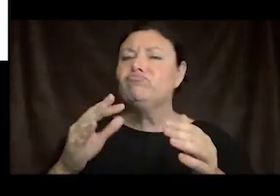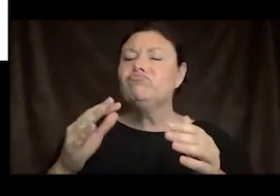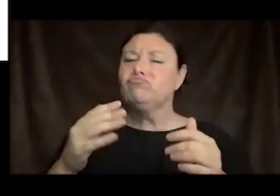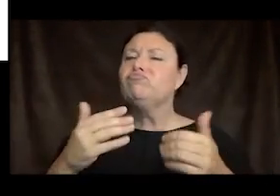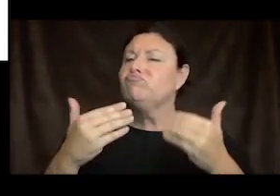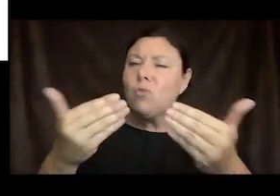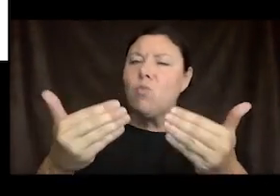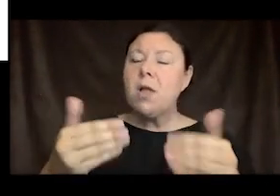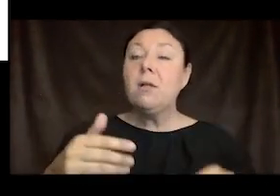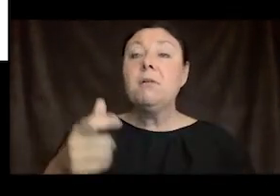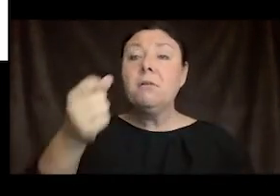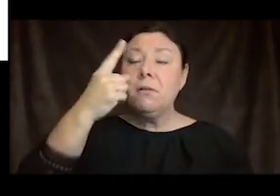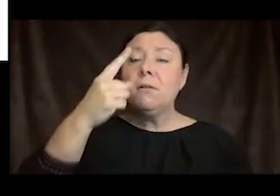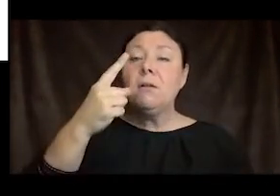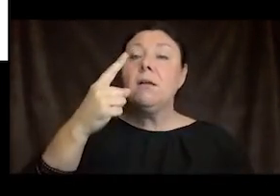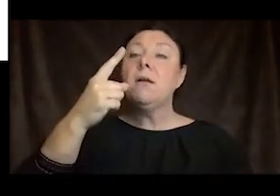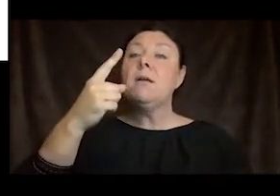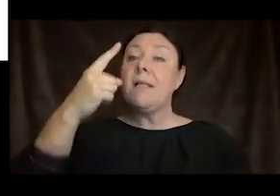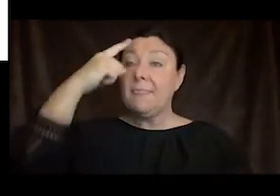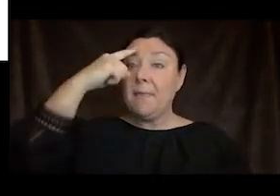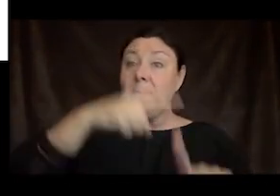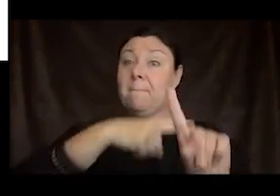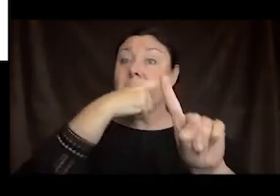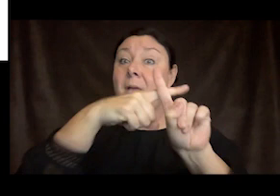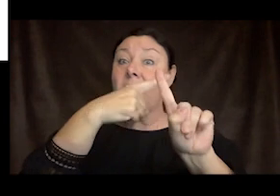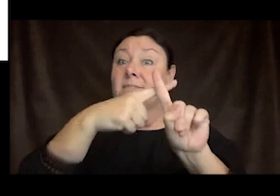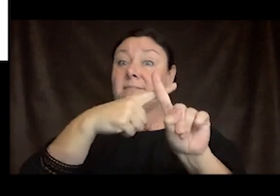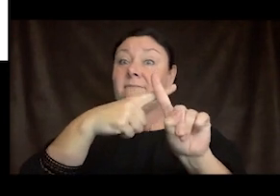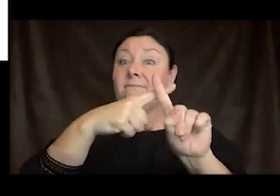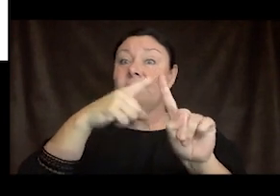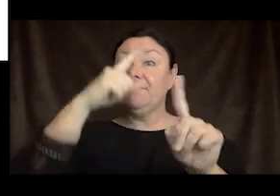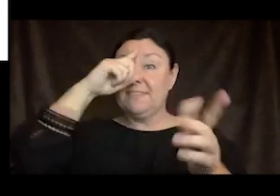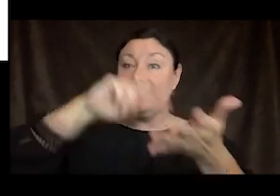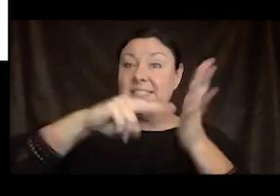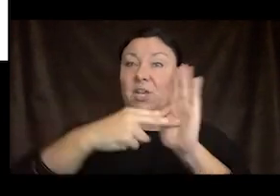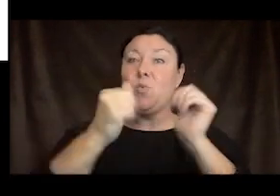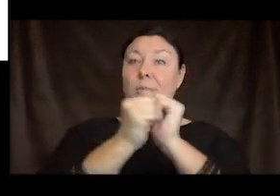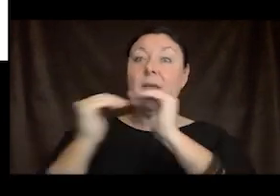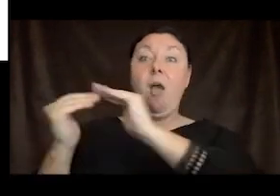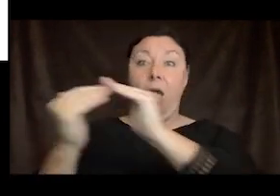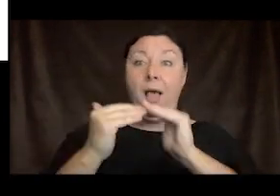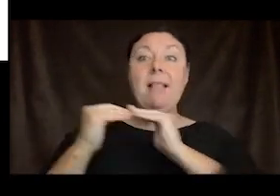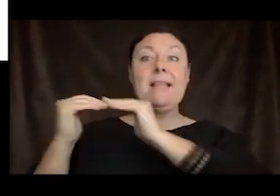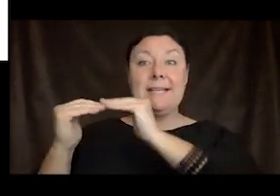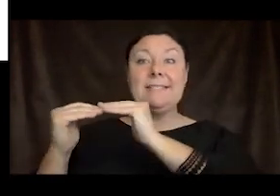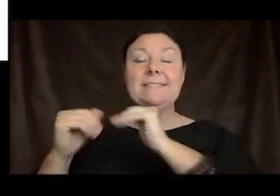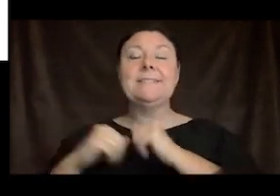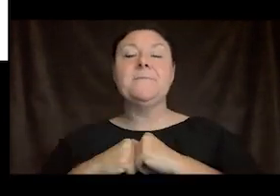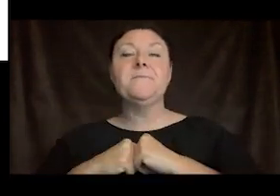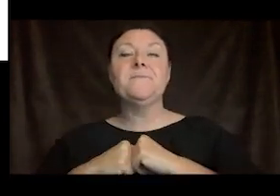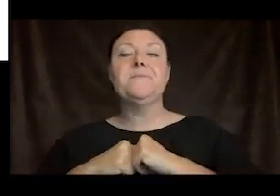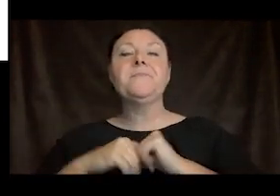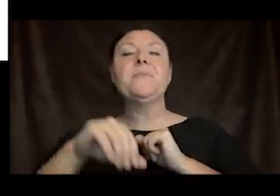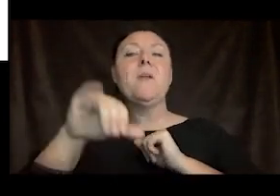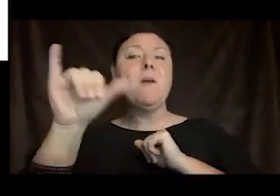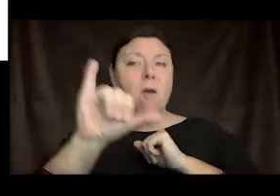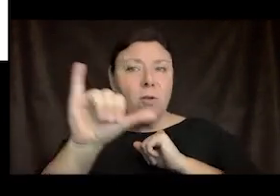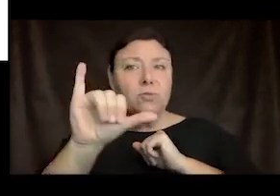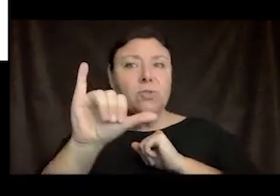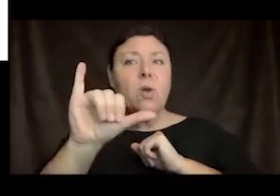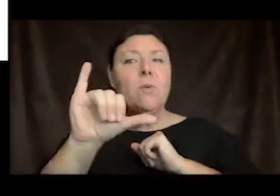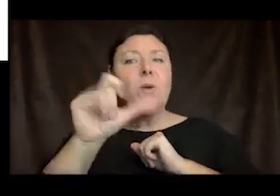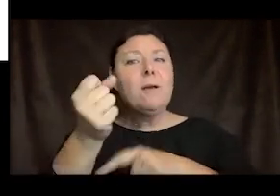Assume positive intention with your colleagues that are around you. And you need to expect